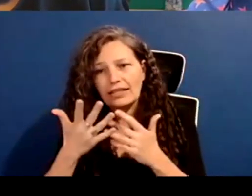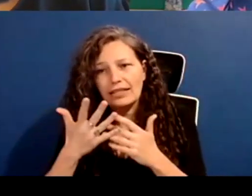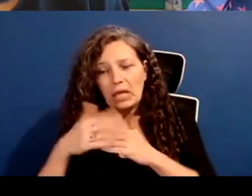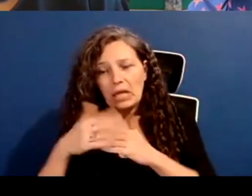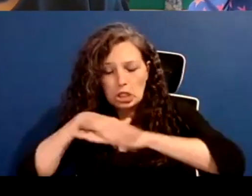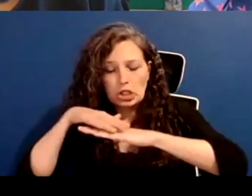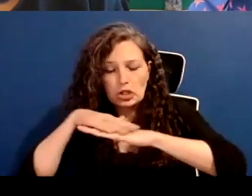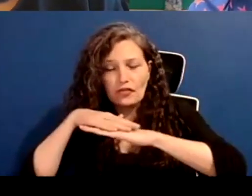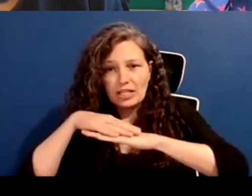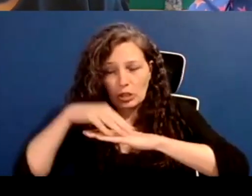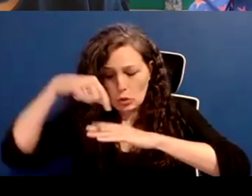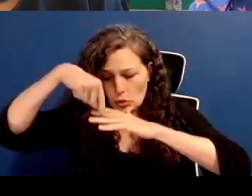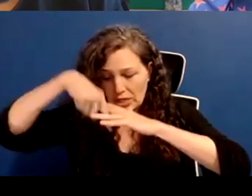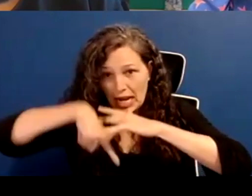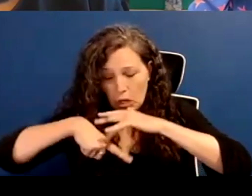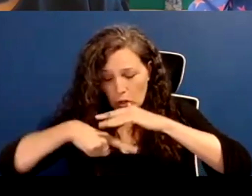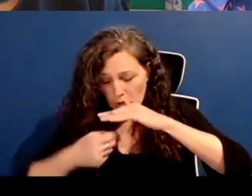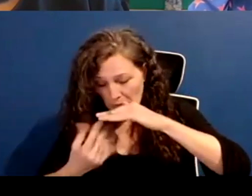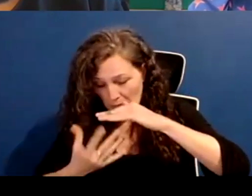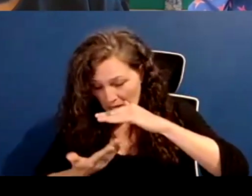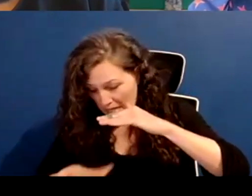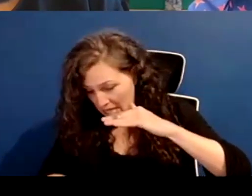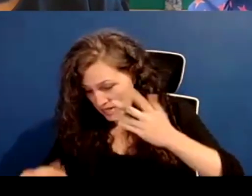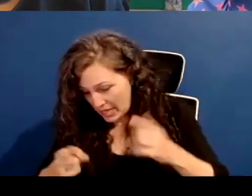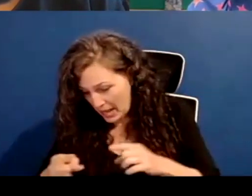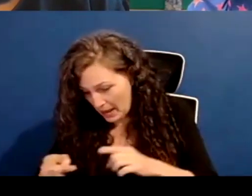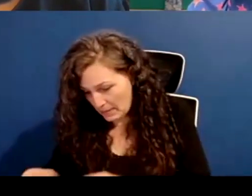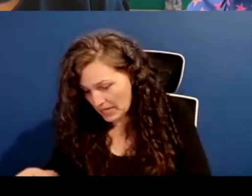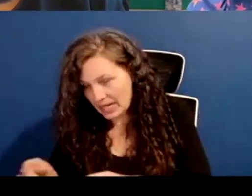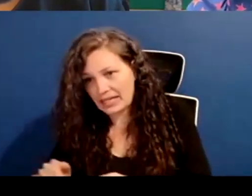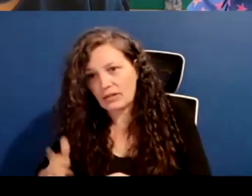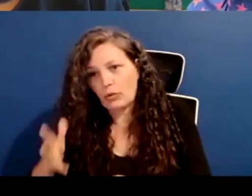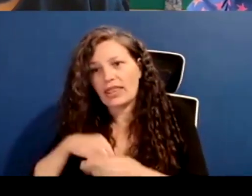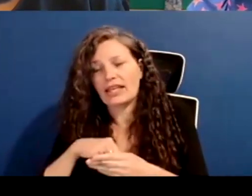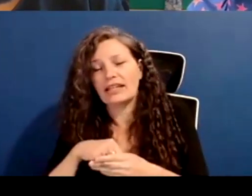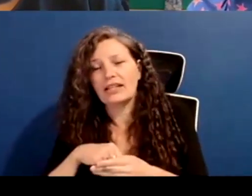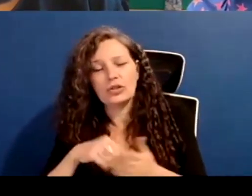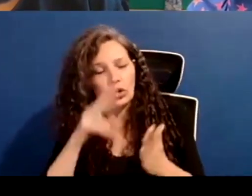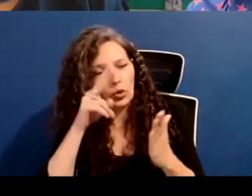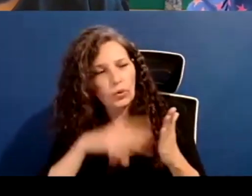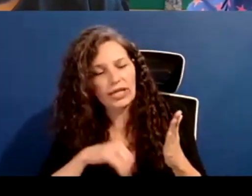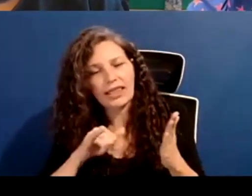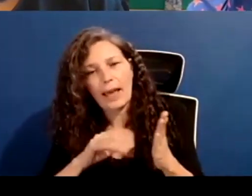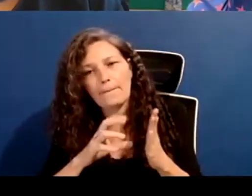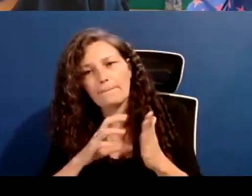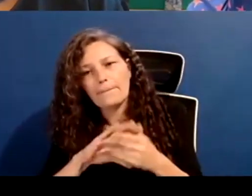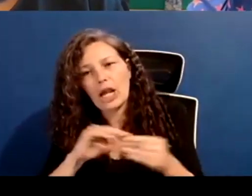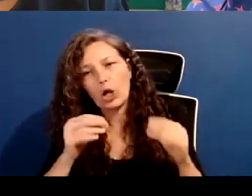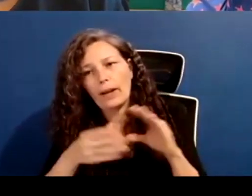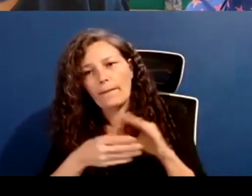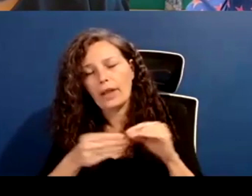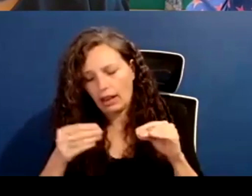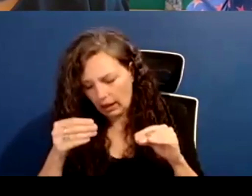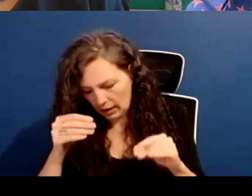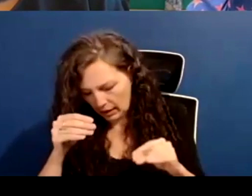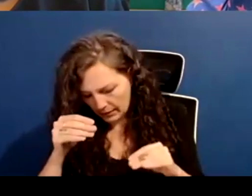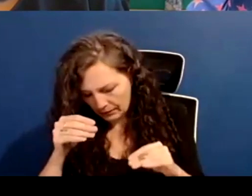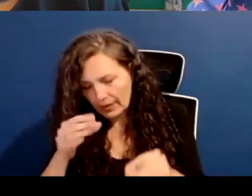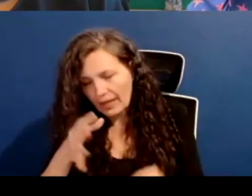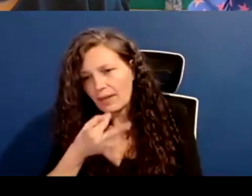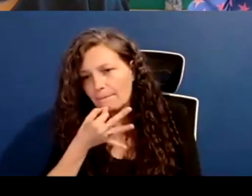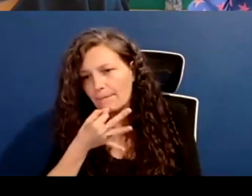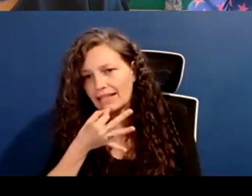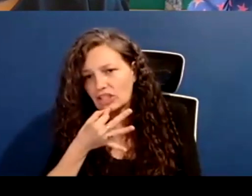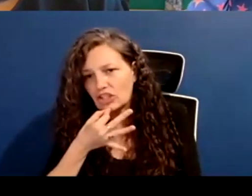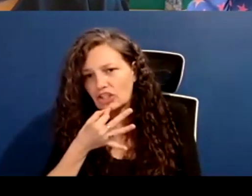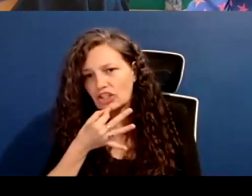lot going on there, right? But if you read that parable, the master of the field